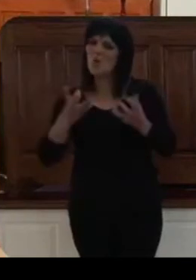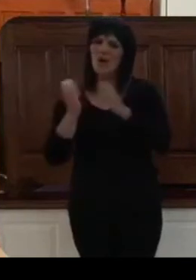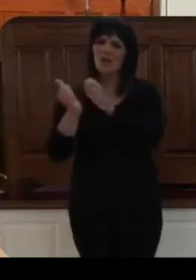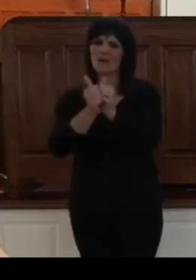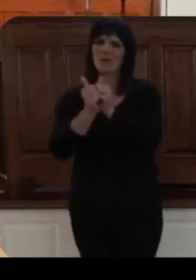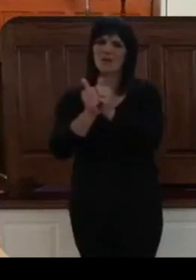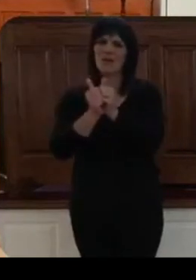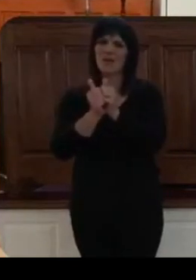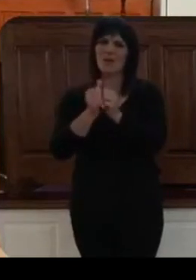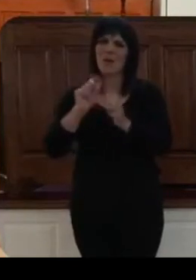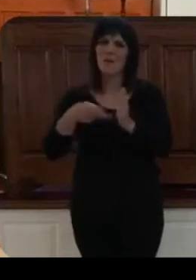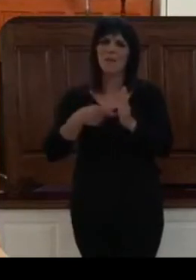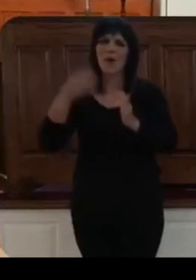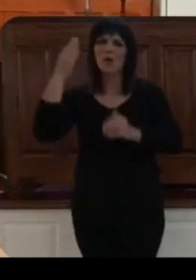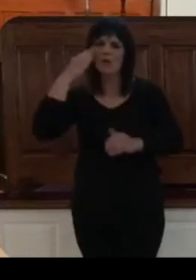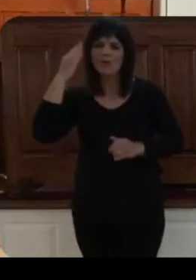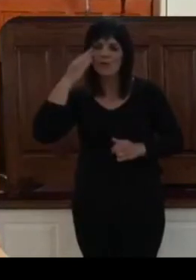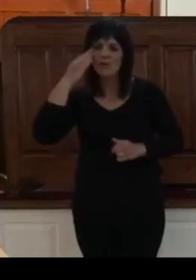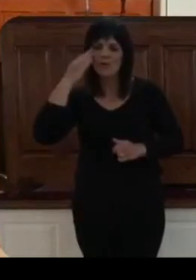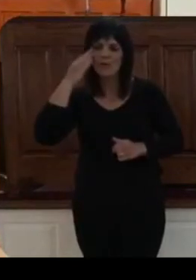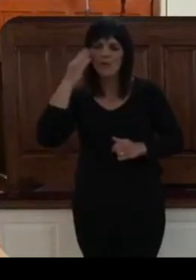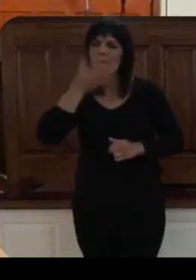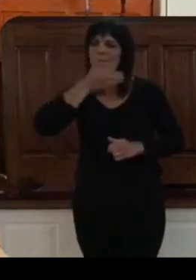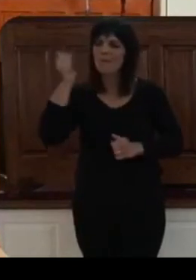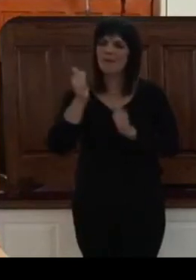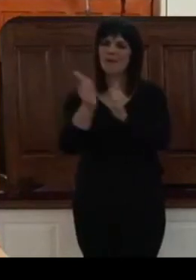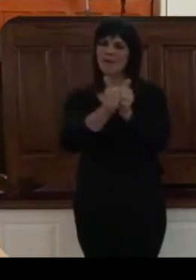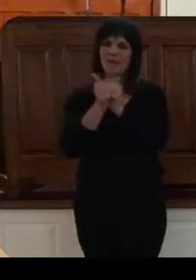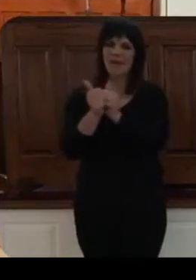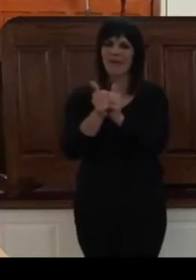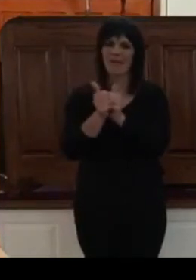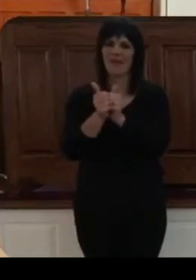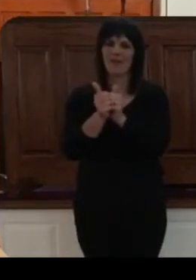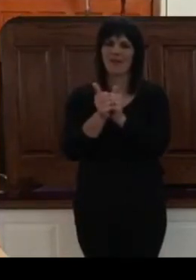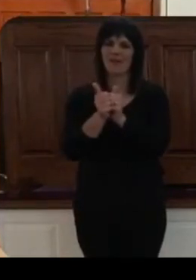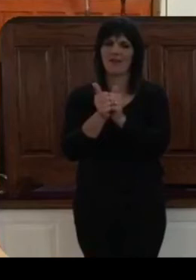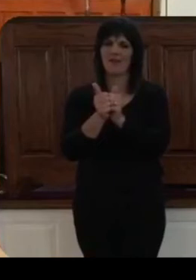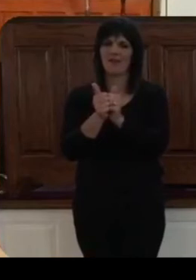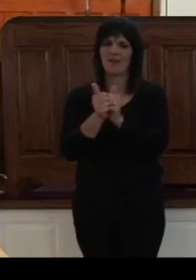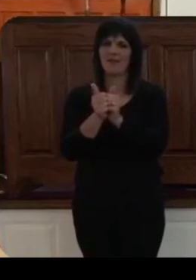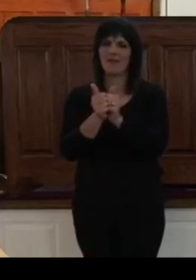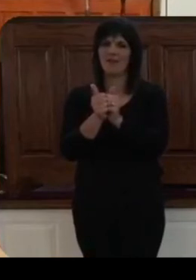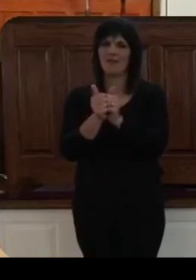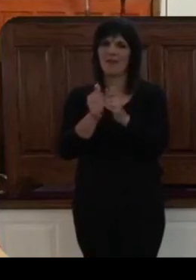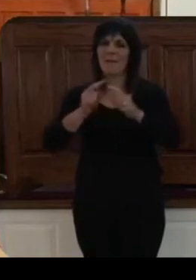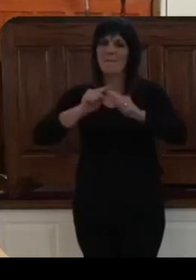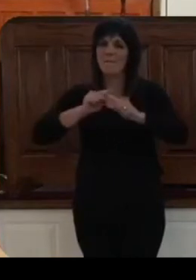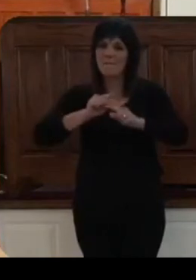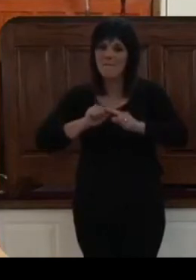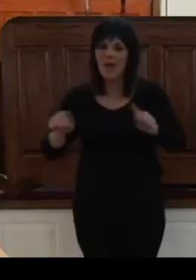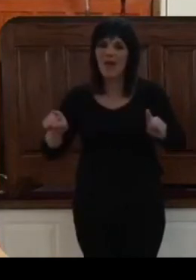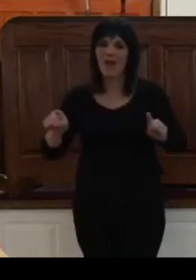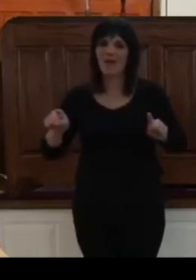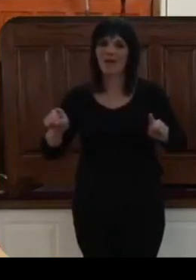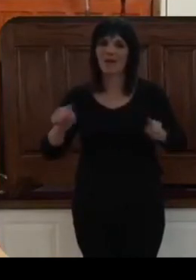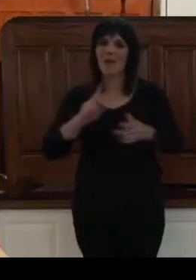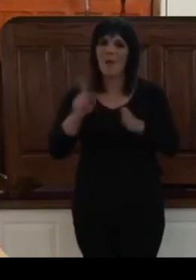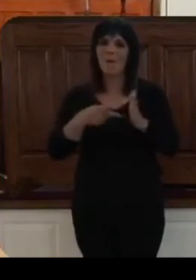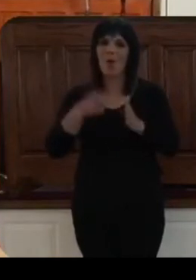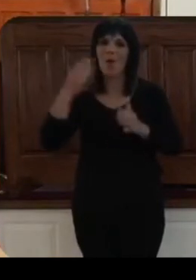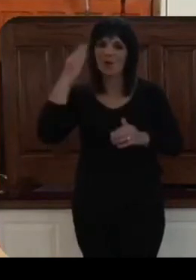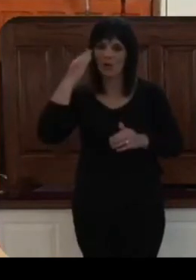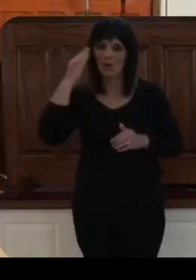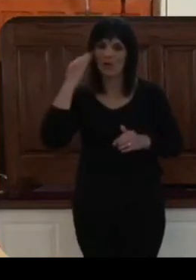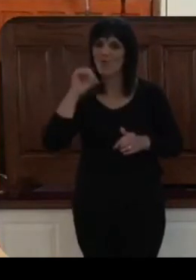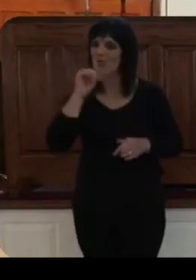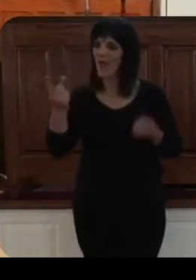better together than we are apart. And yet he also could rely on the fact, you know what? If that doesn't happen,